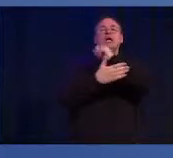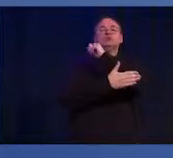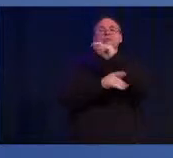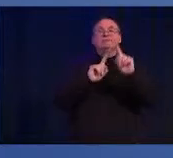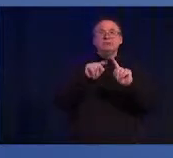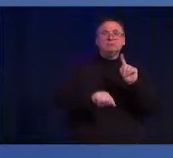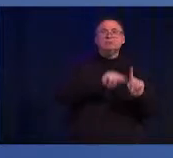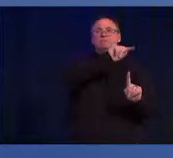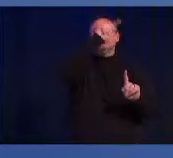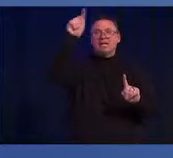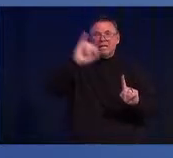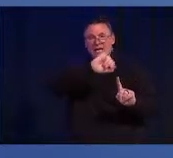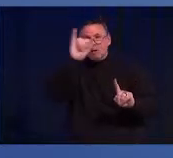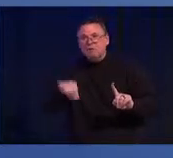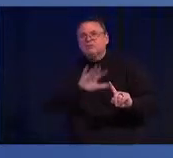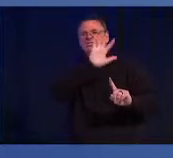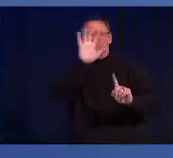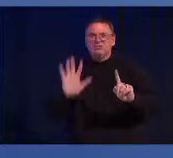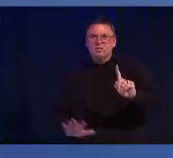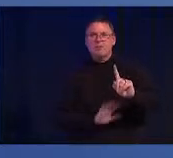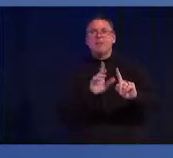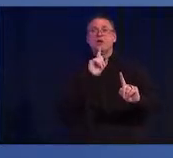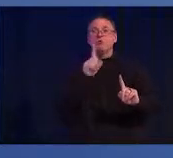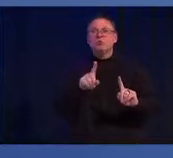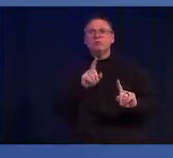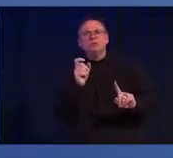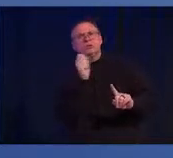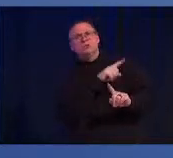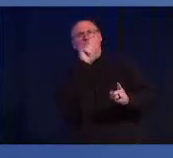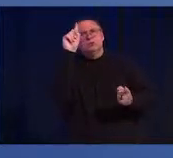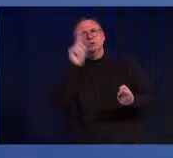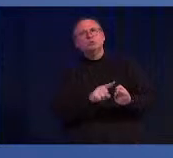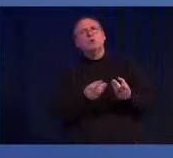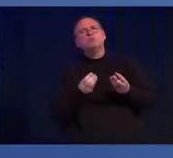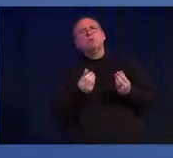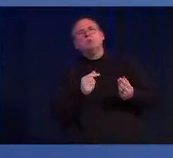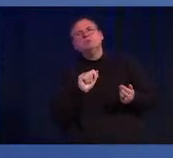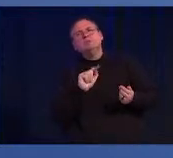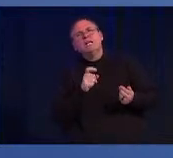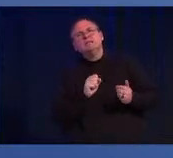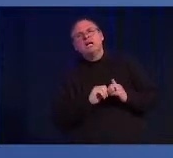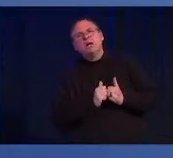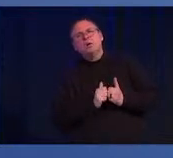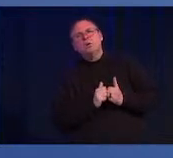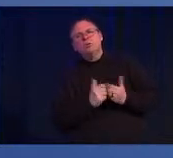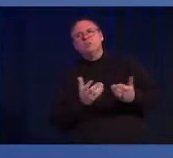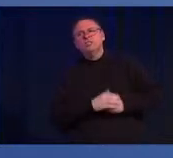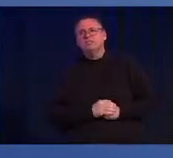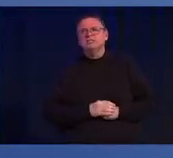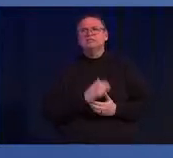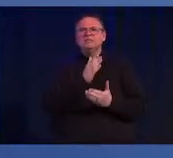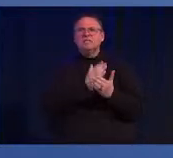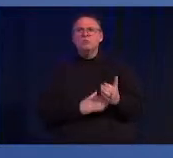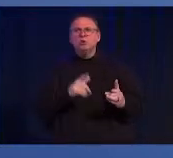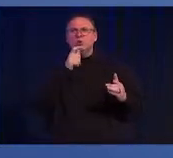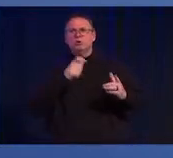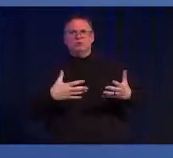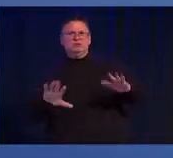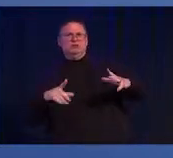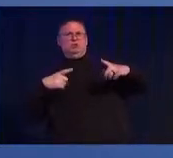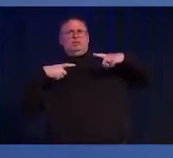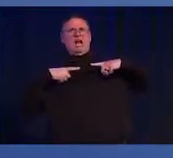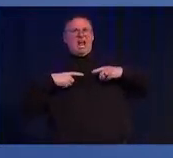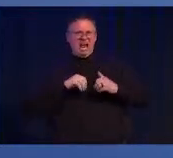Indianapolis, submitted questions about your plans for reducing property taxes. Several retirees expressed concern that they won't be able to make